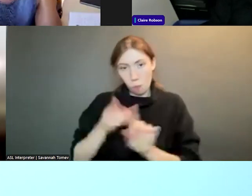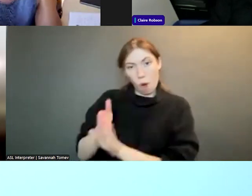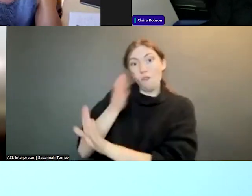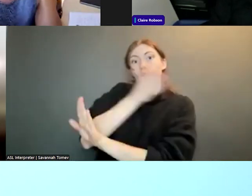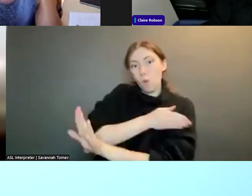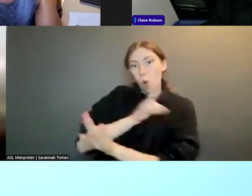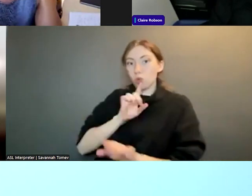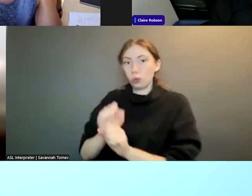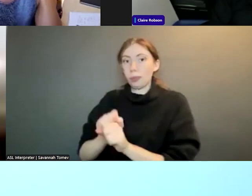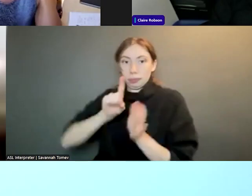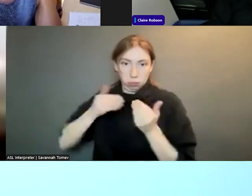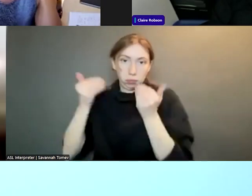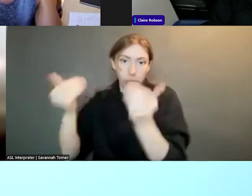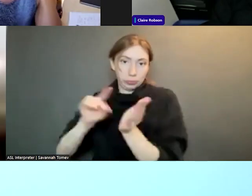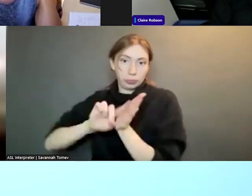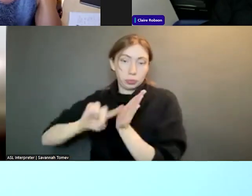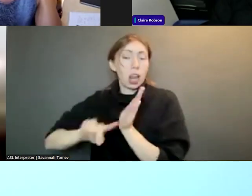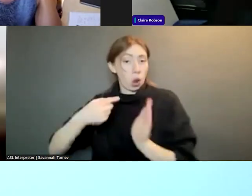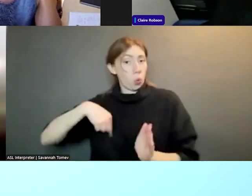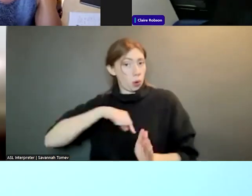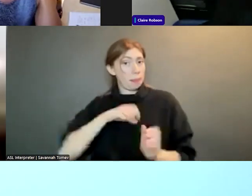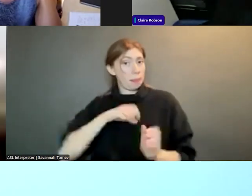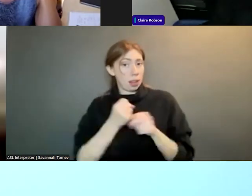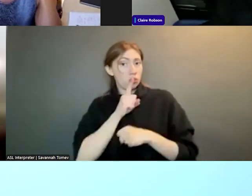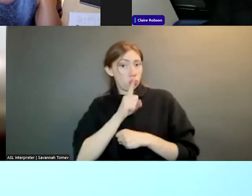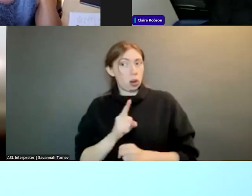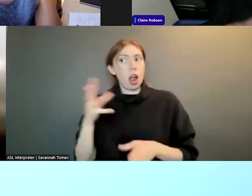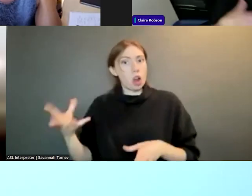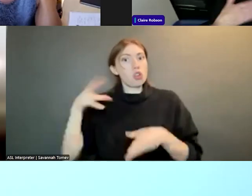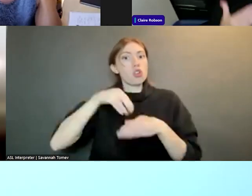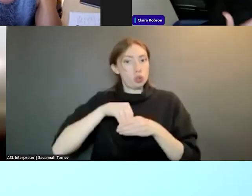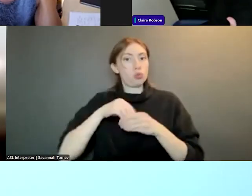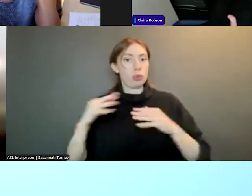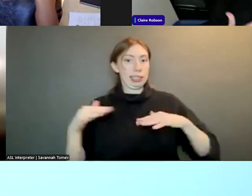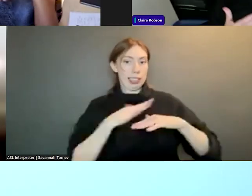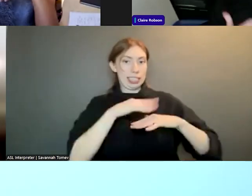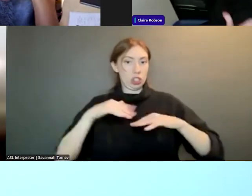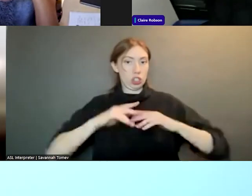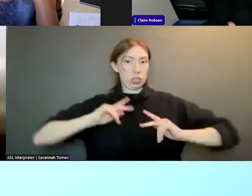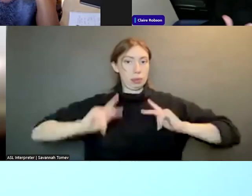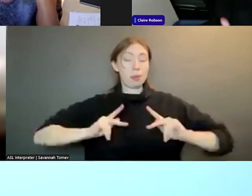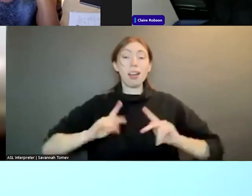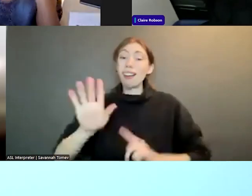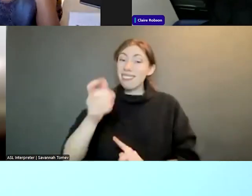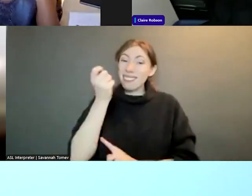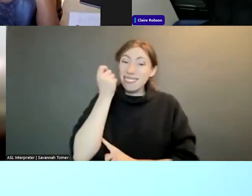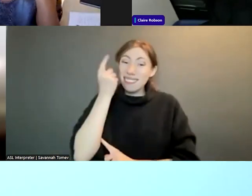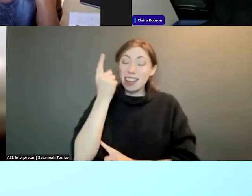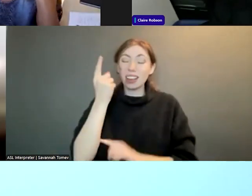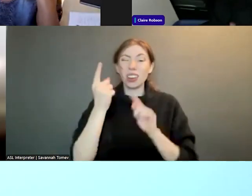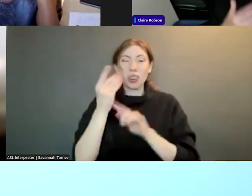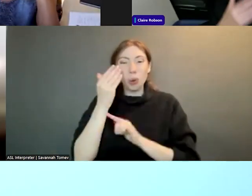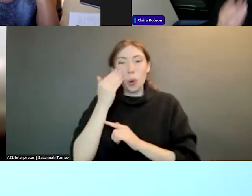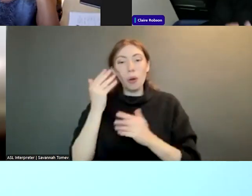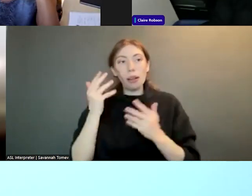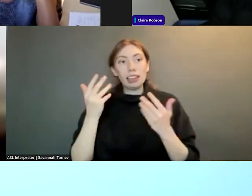Indigenous elders in that group of 6 community members. But when you get levels of shame and stigma,